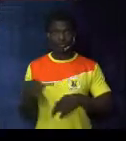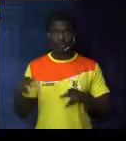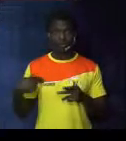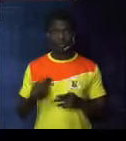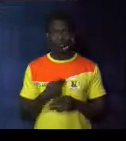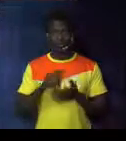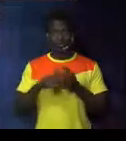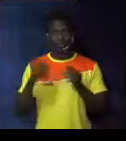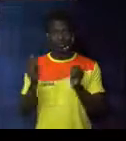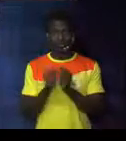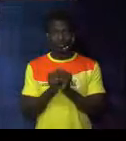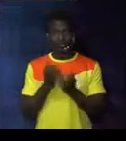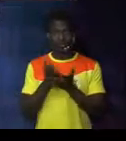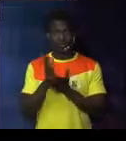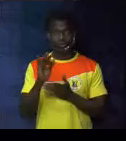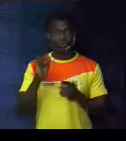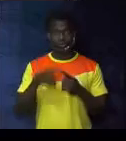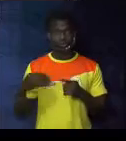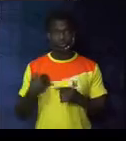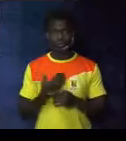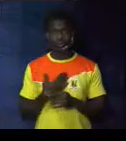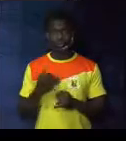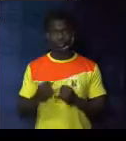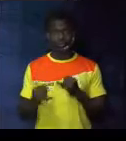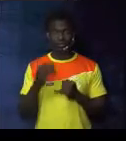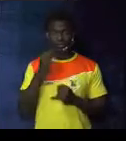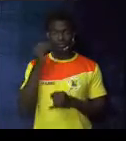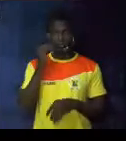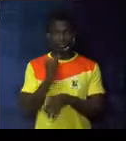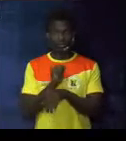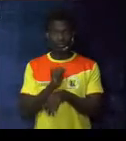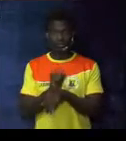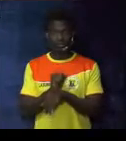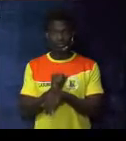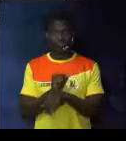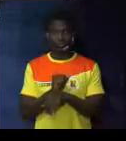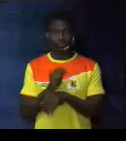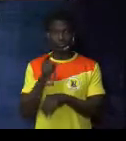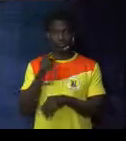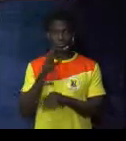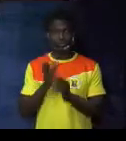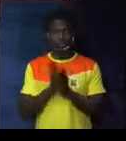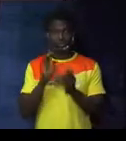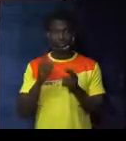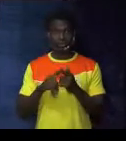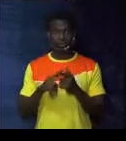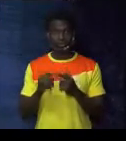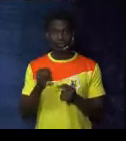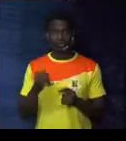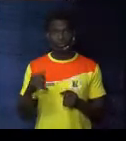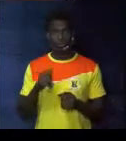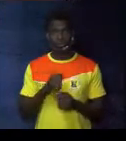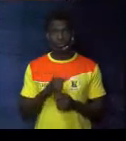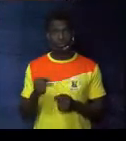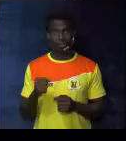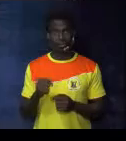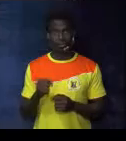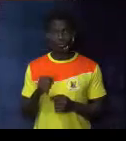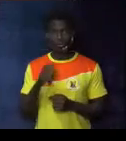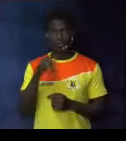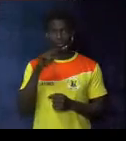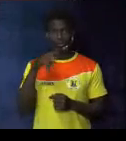today. Let's begin with correction to our last homework. You were asked to draw a